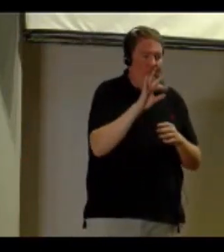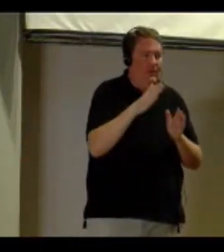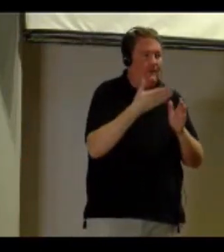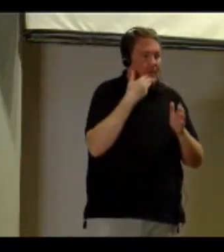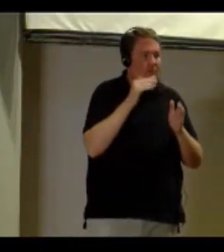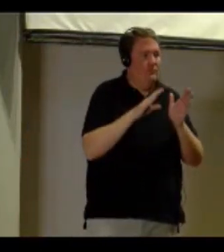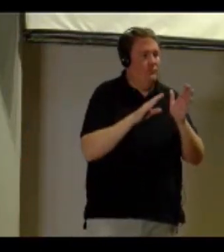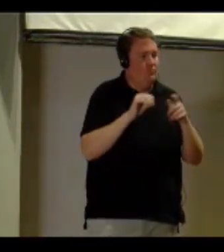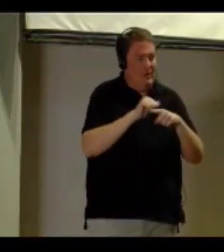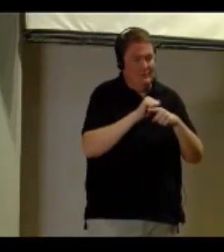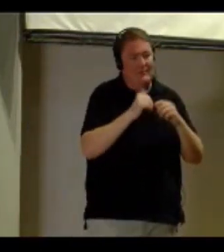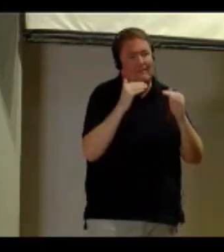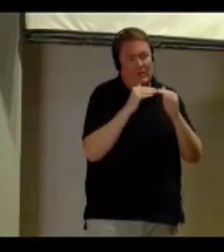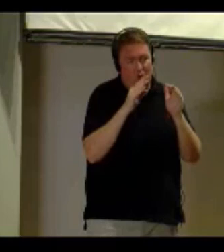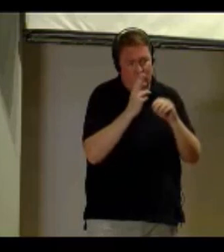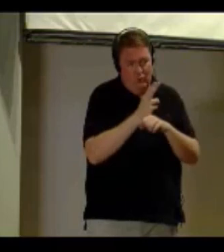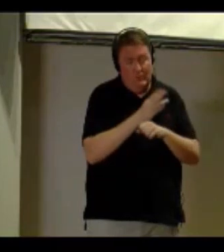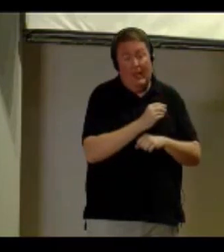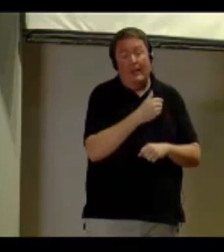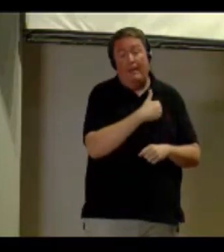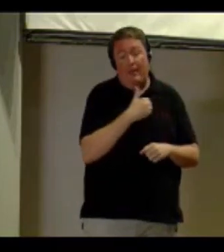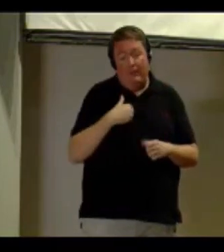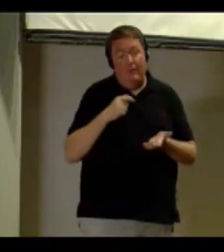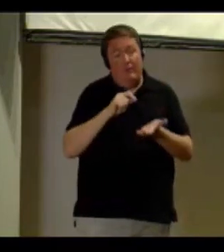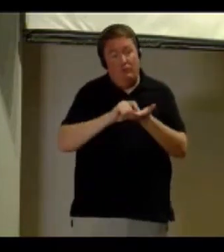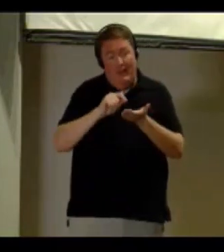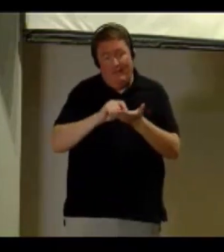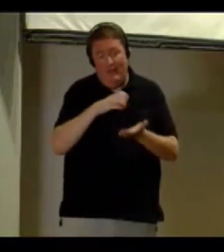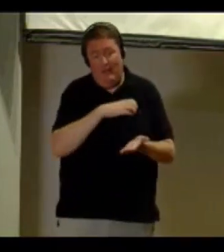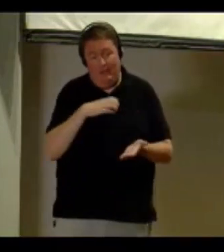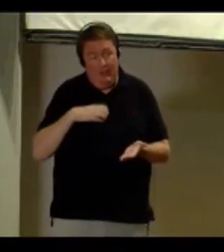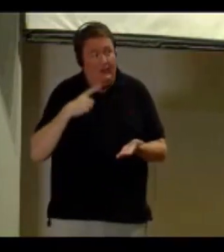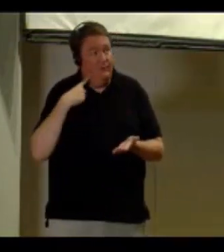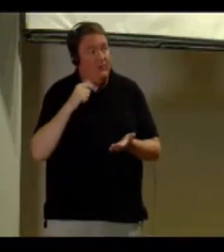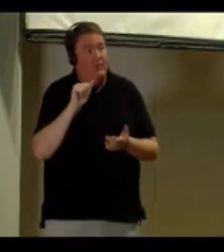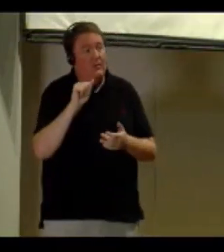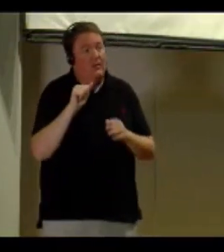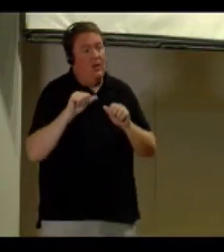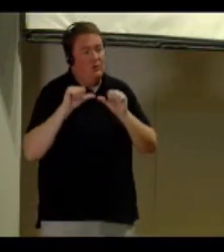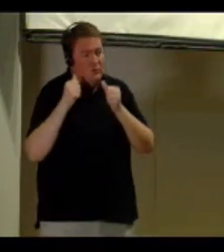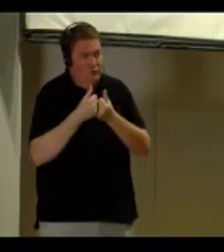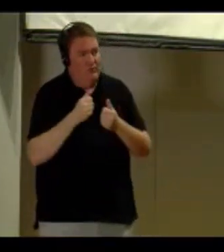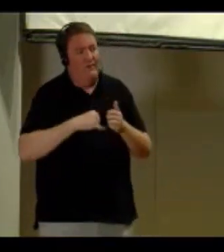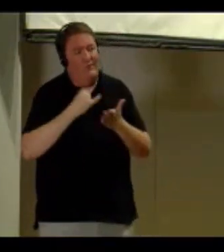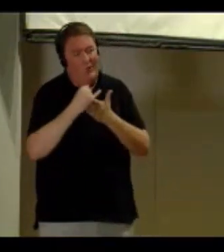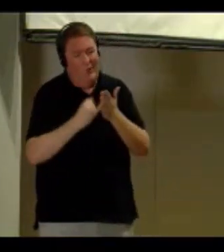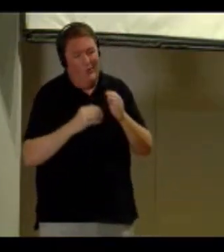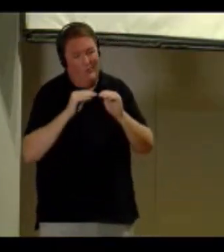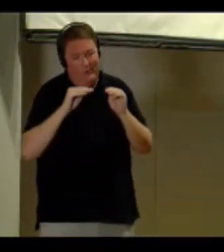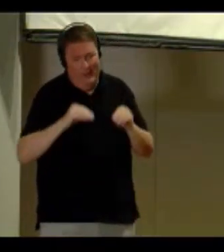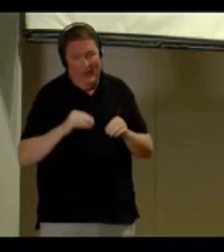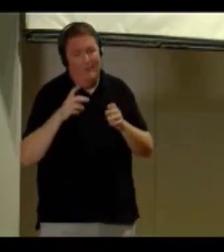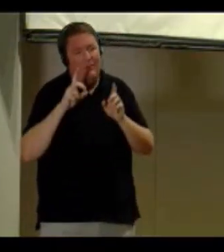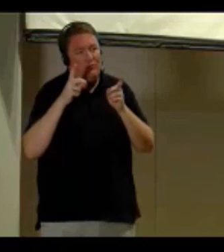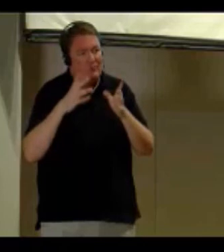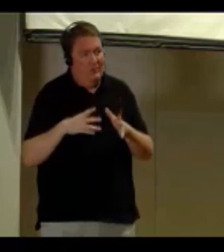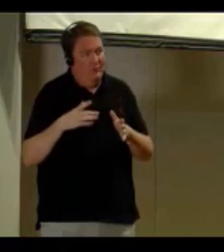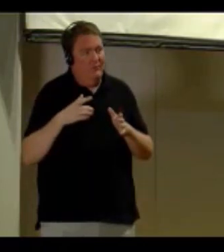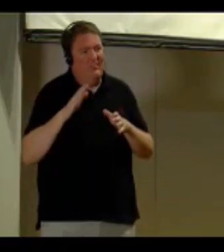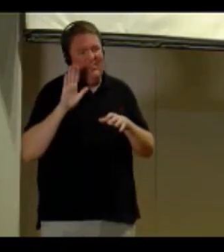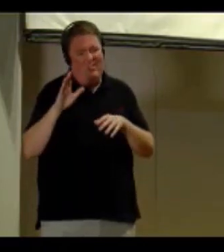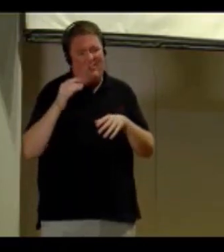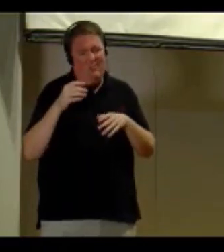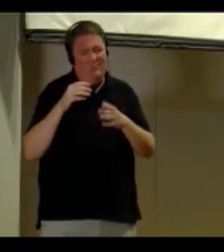Use, and a member of the Drafting Committee for the Association of Art Museum Directors Guidelines on Fair